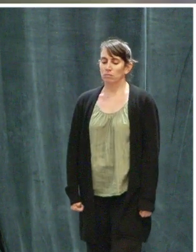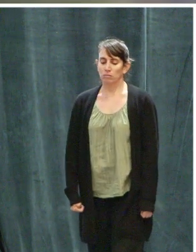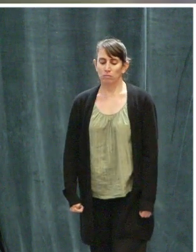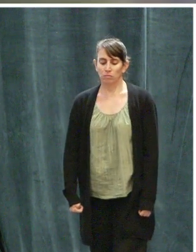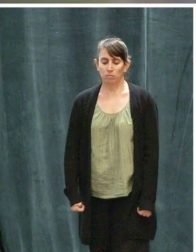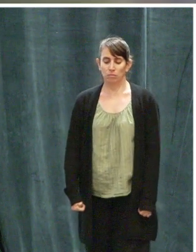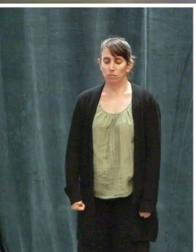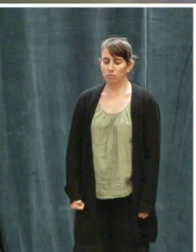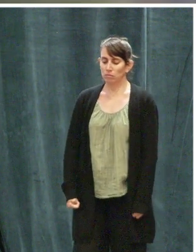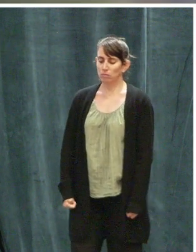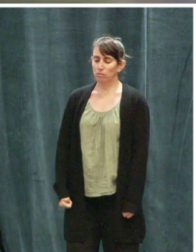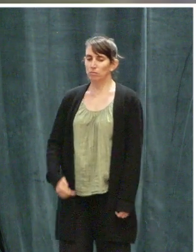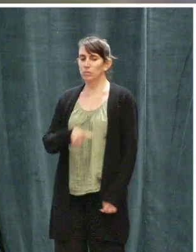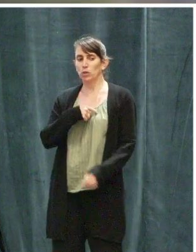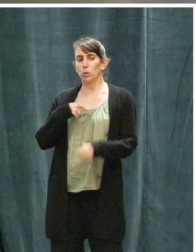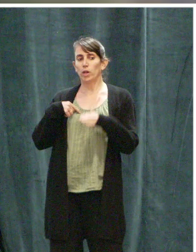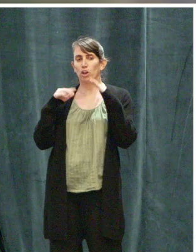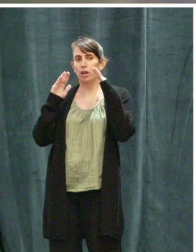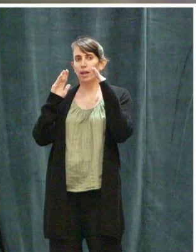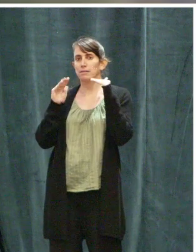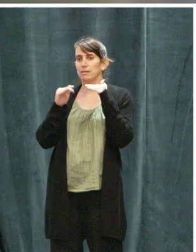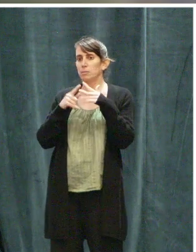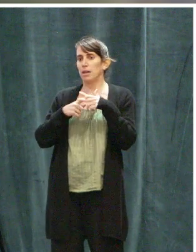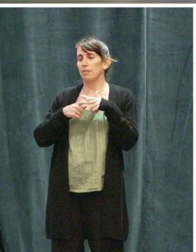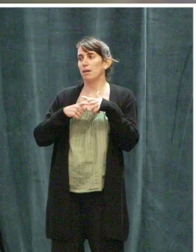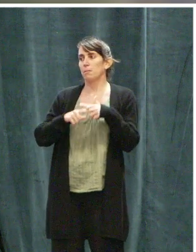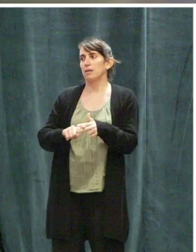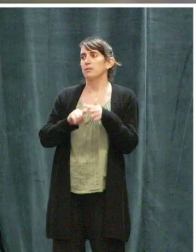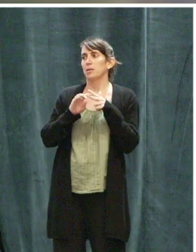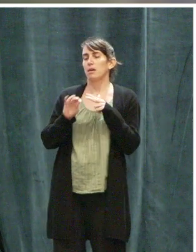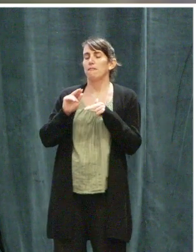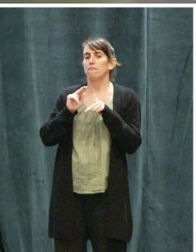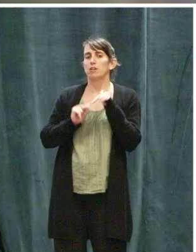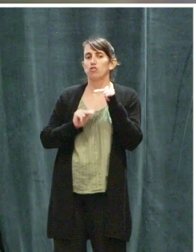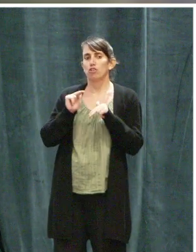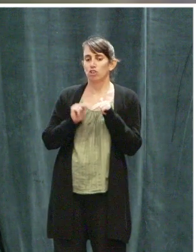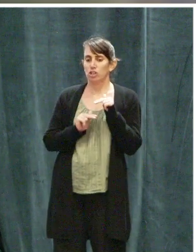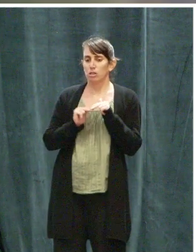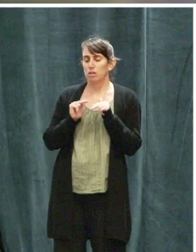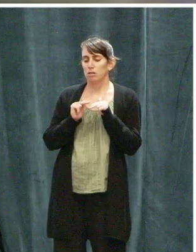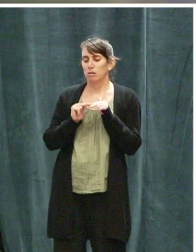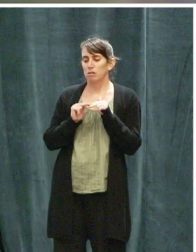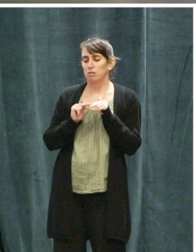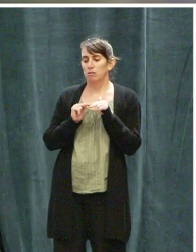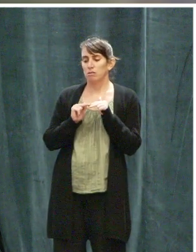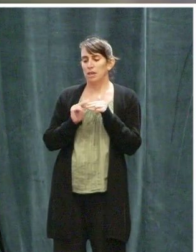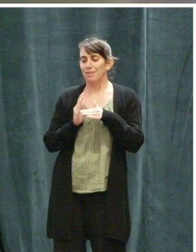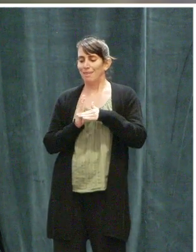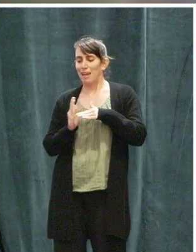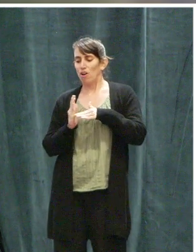We are anticipating the commencement of construction in the latter half